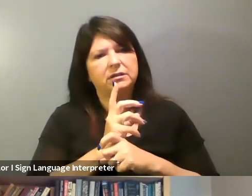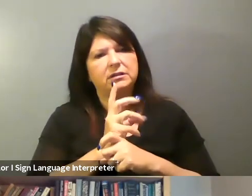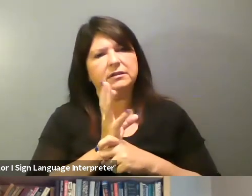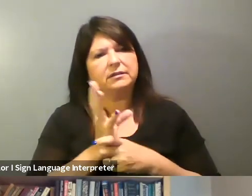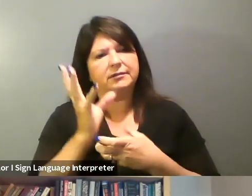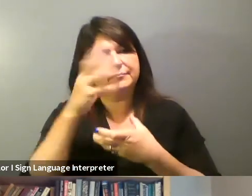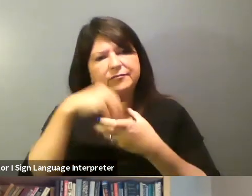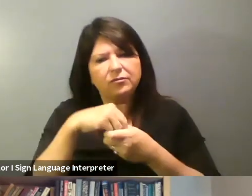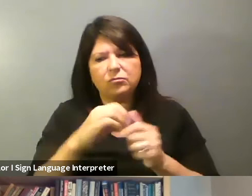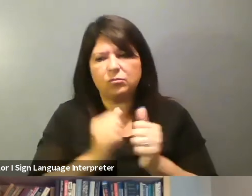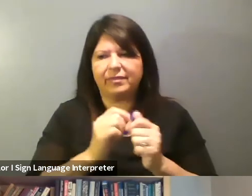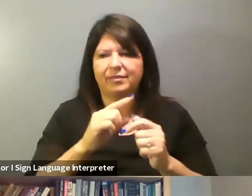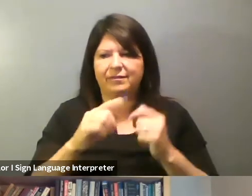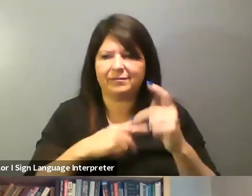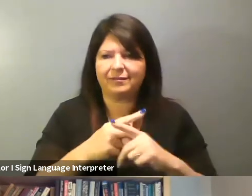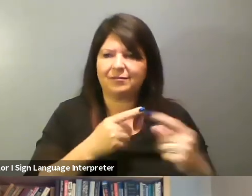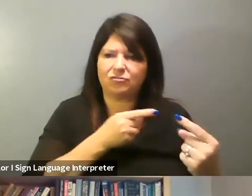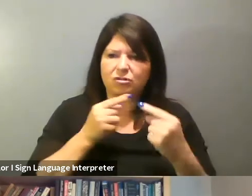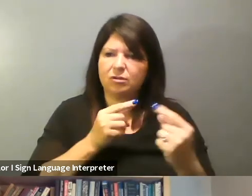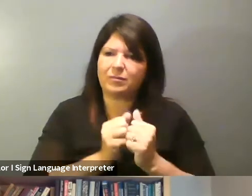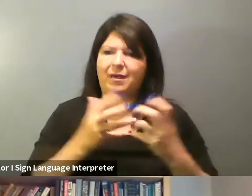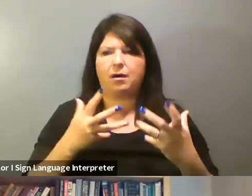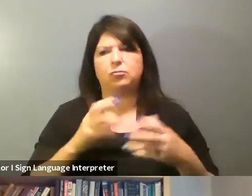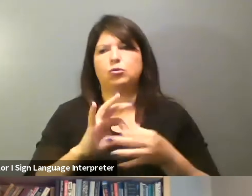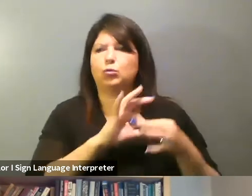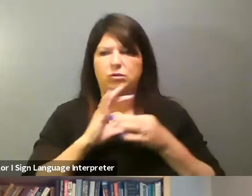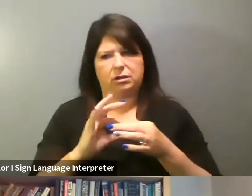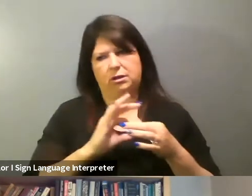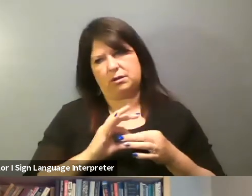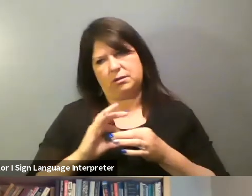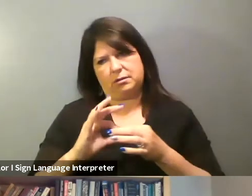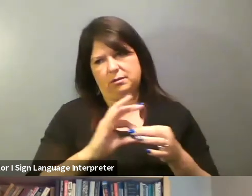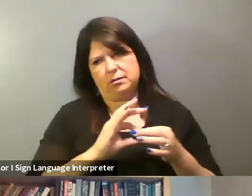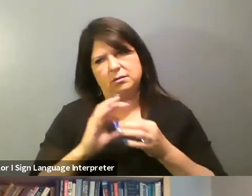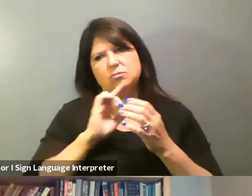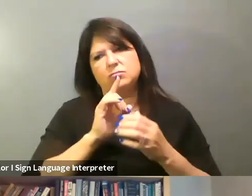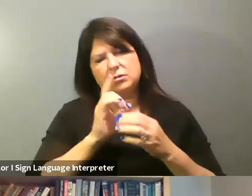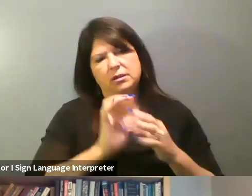of struggle without a lot of unity. So that's like a really important